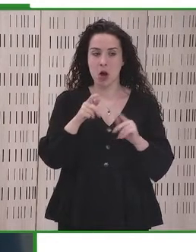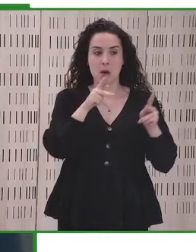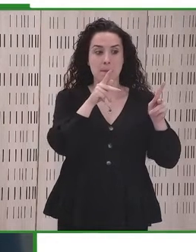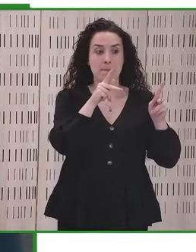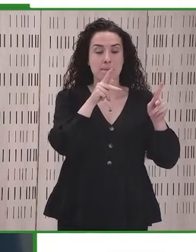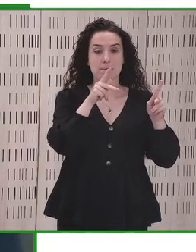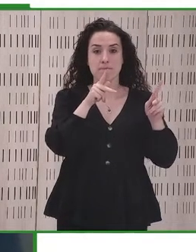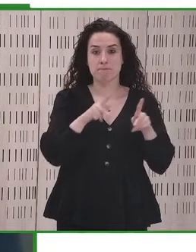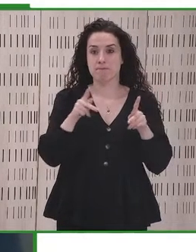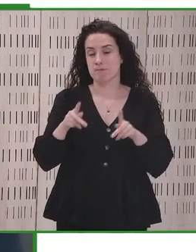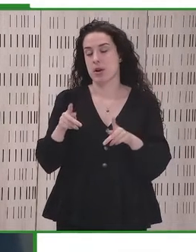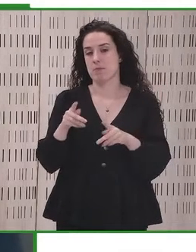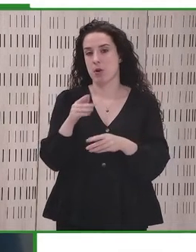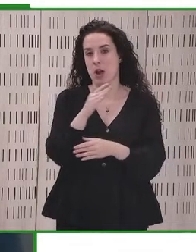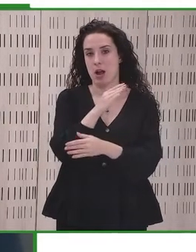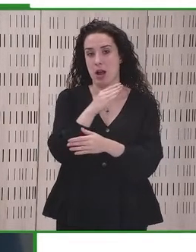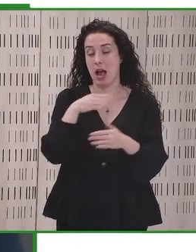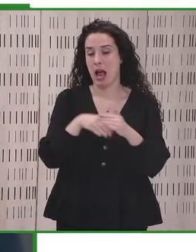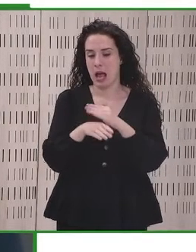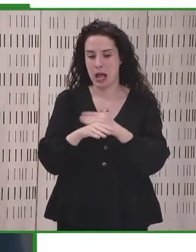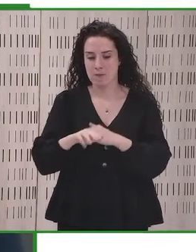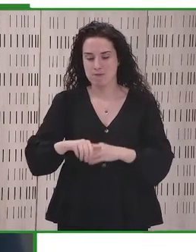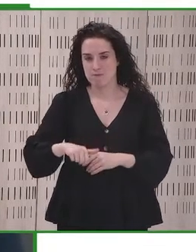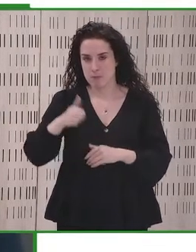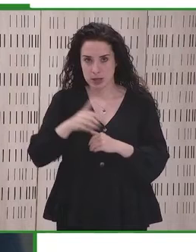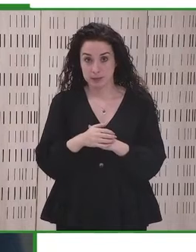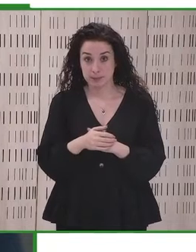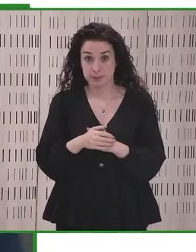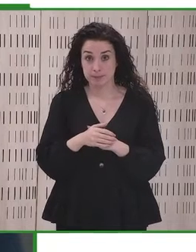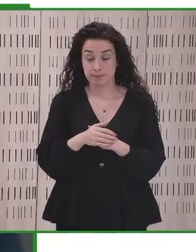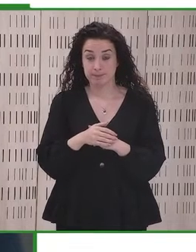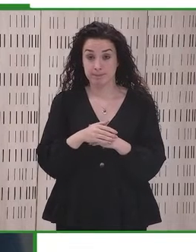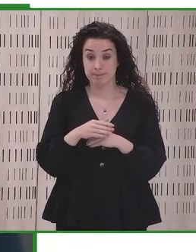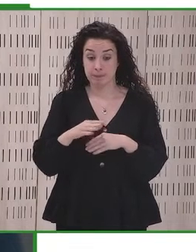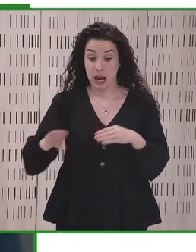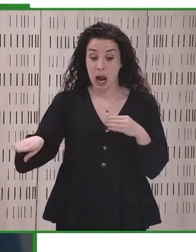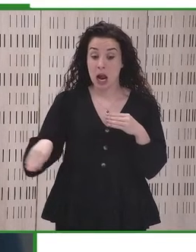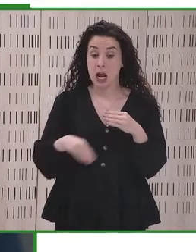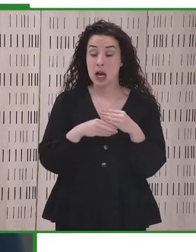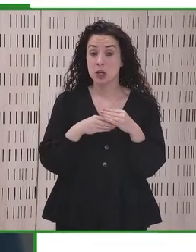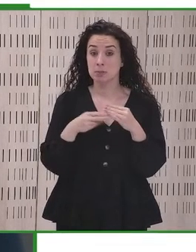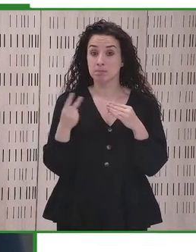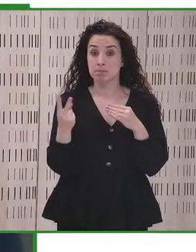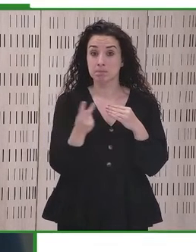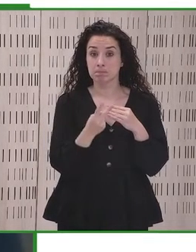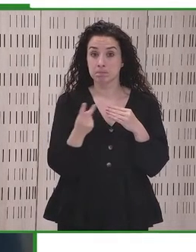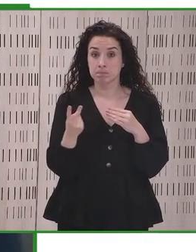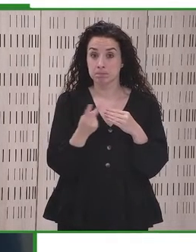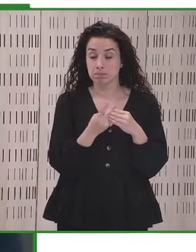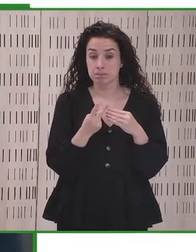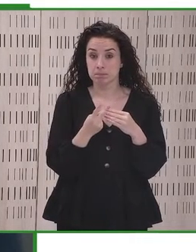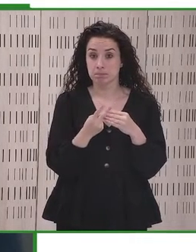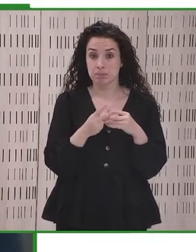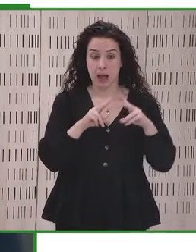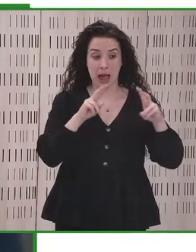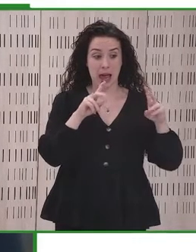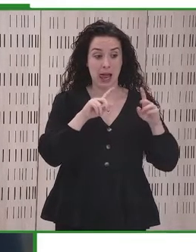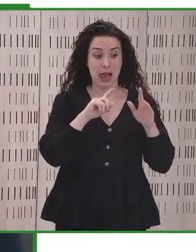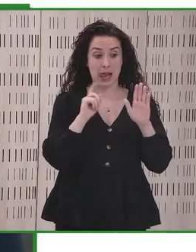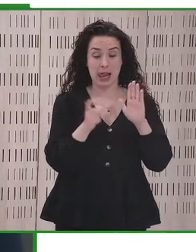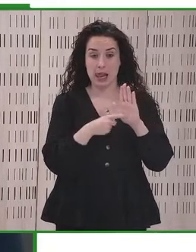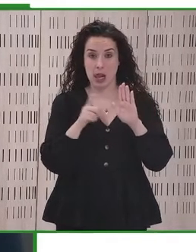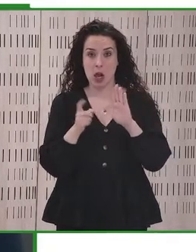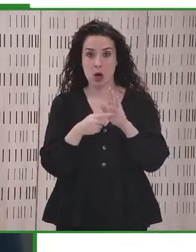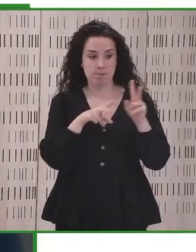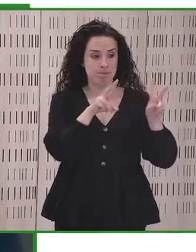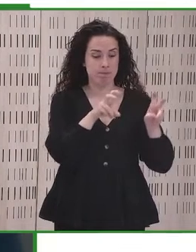also to provide priority to those products or infrastructure are more